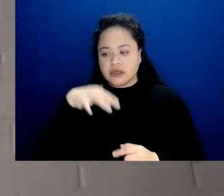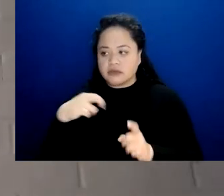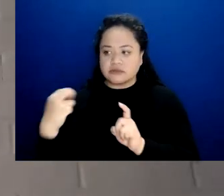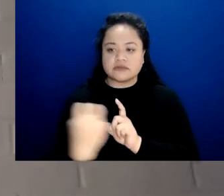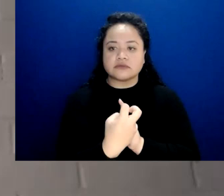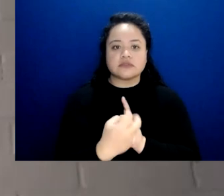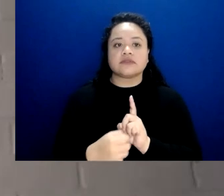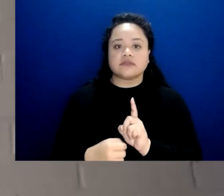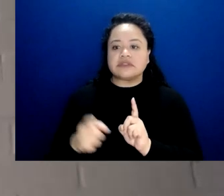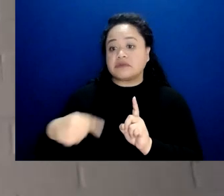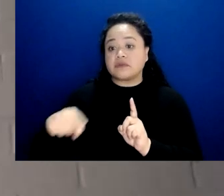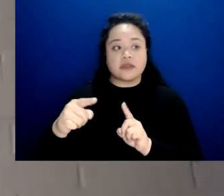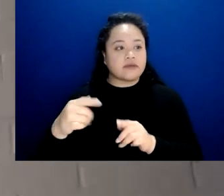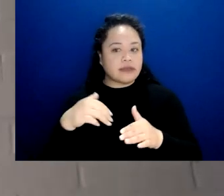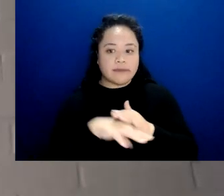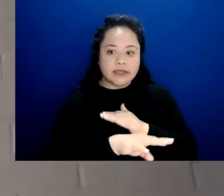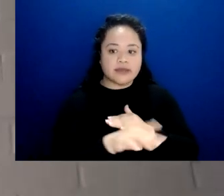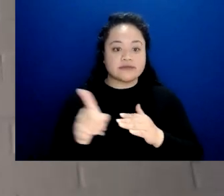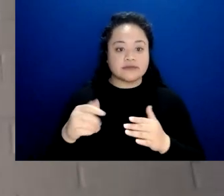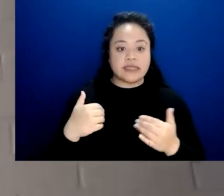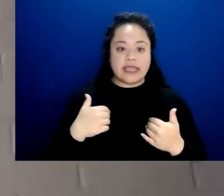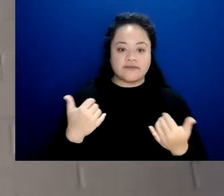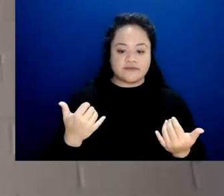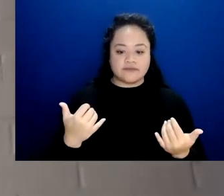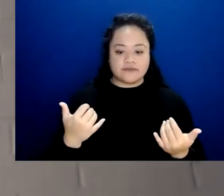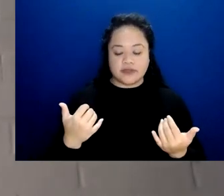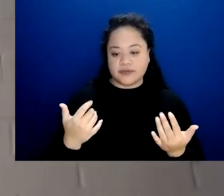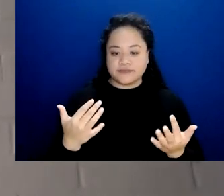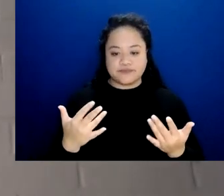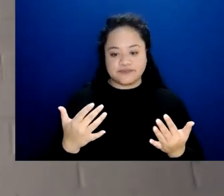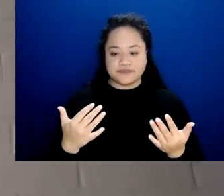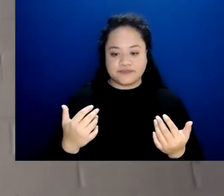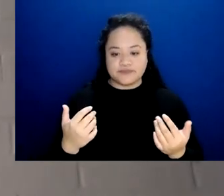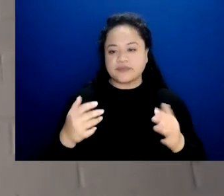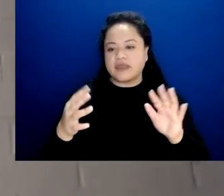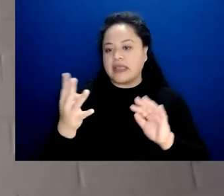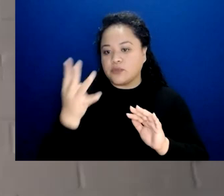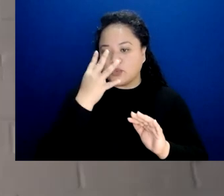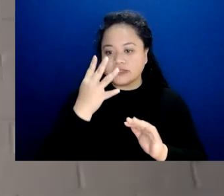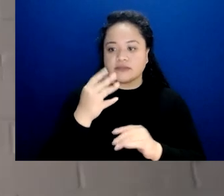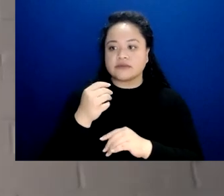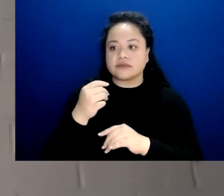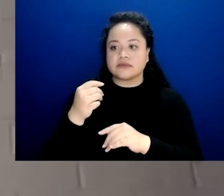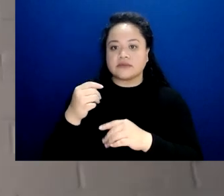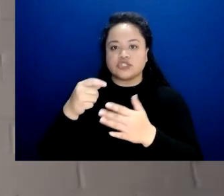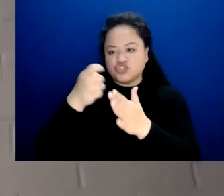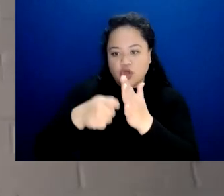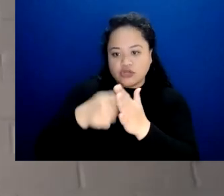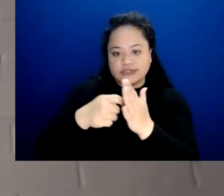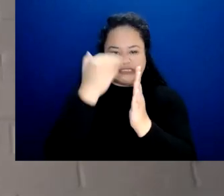they would have these lengthy jackets. When I say jacket, meaning the prison jackets for different charges